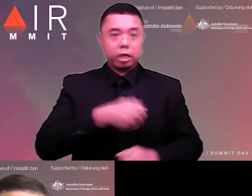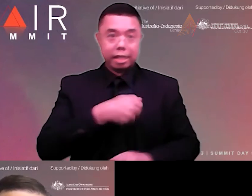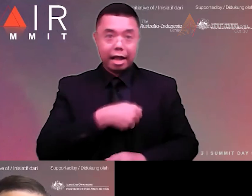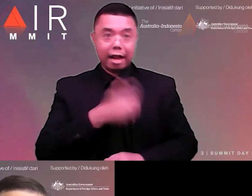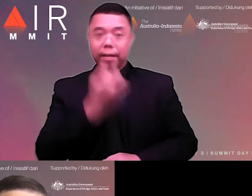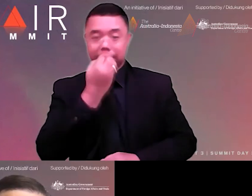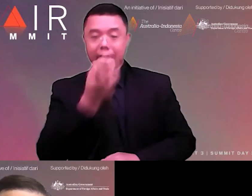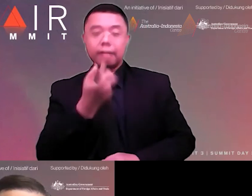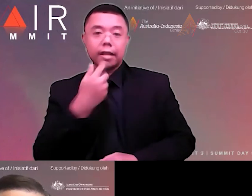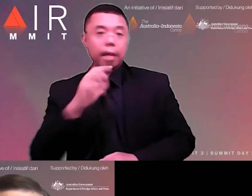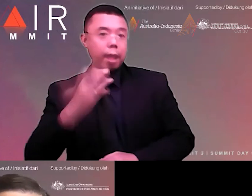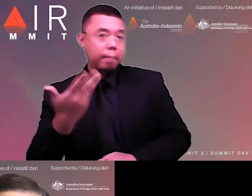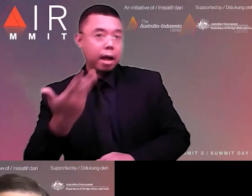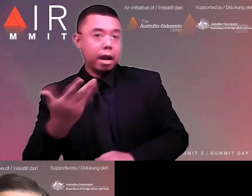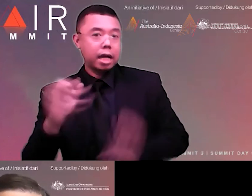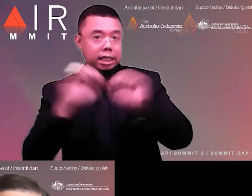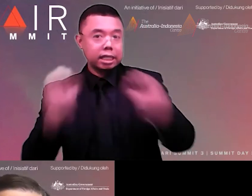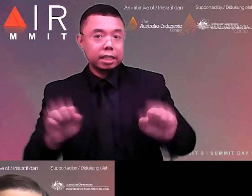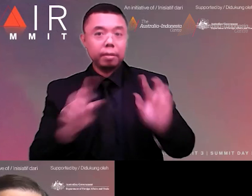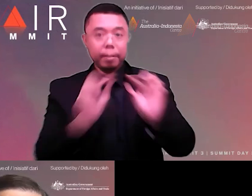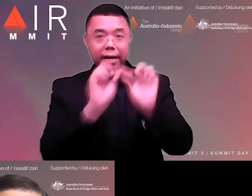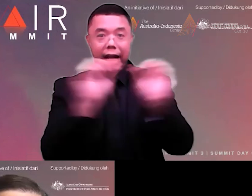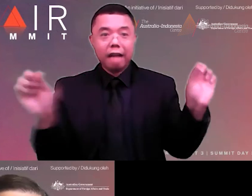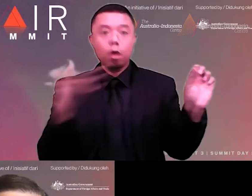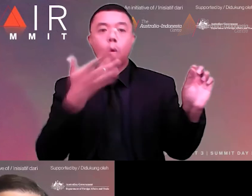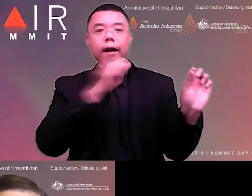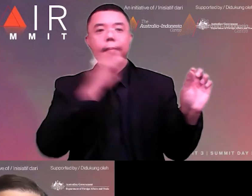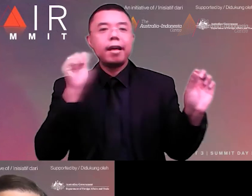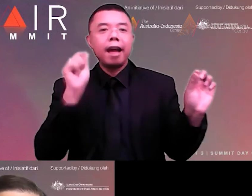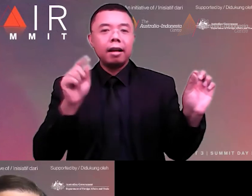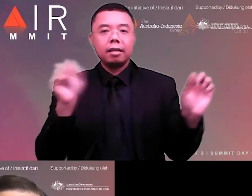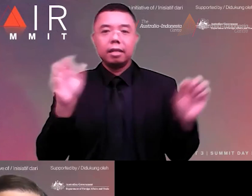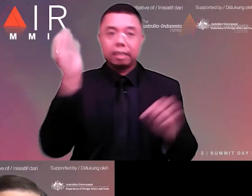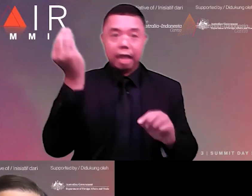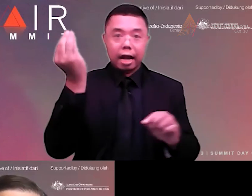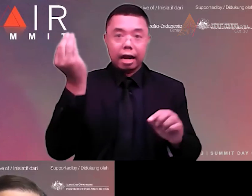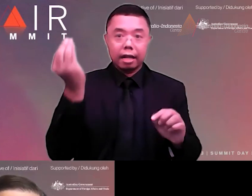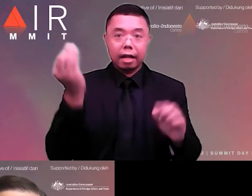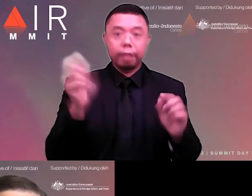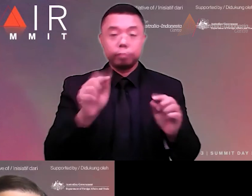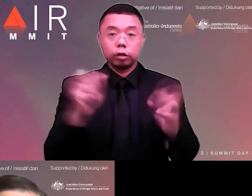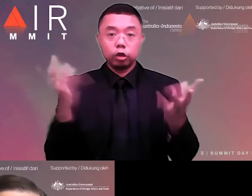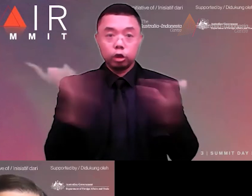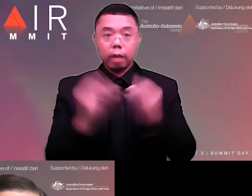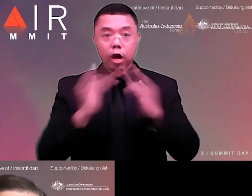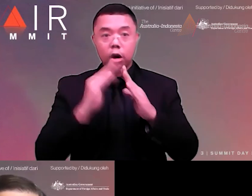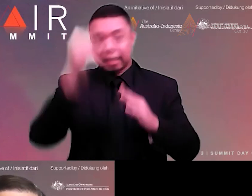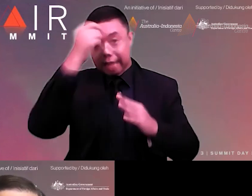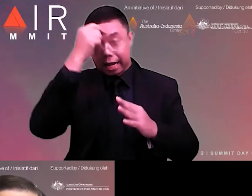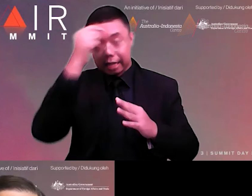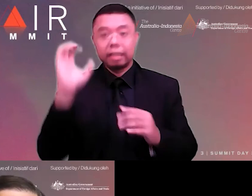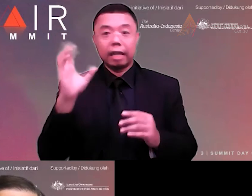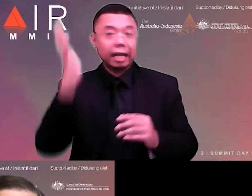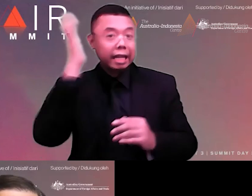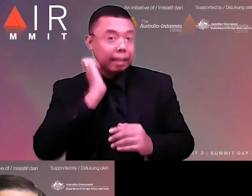Jakarta model. The red line shows hospital capacity, the dark line, the caseload, and our projections